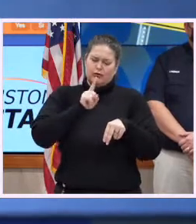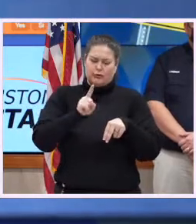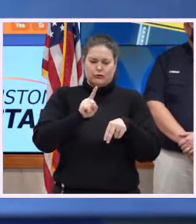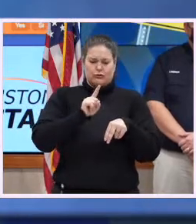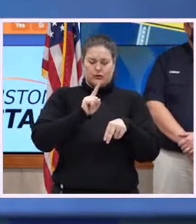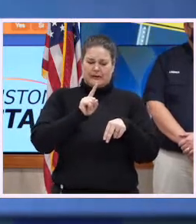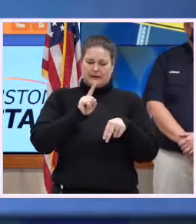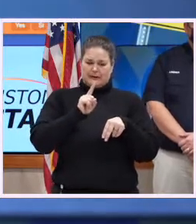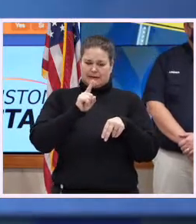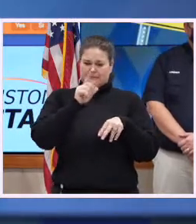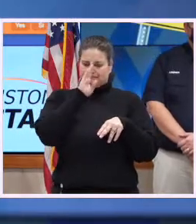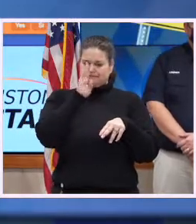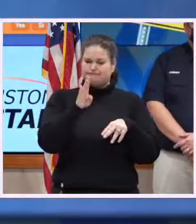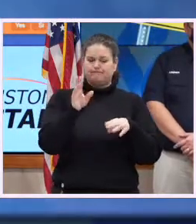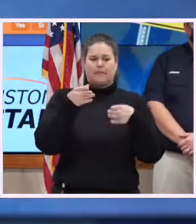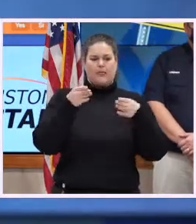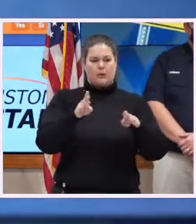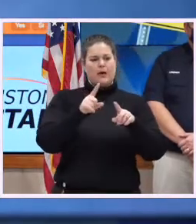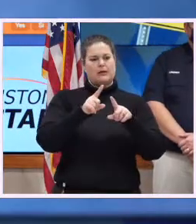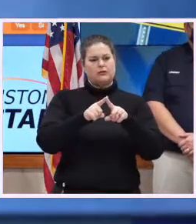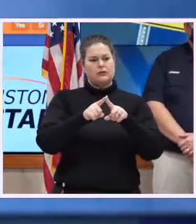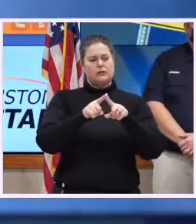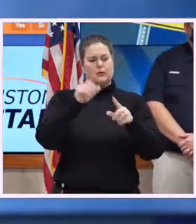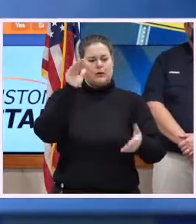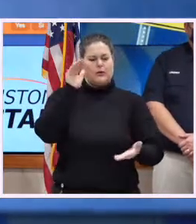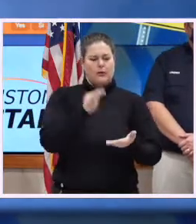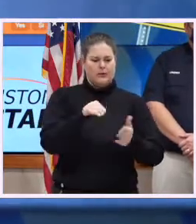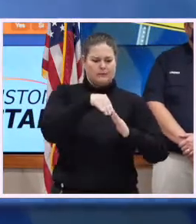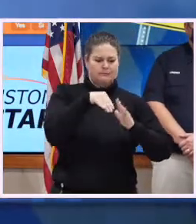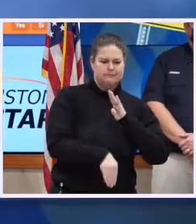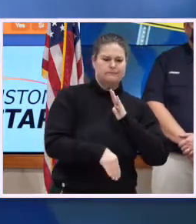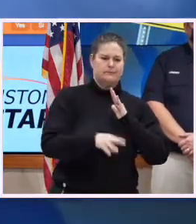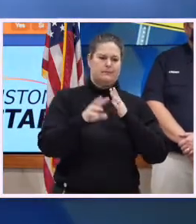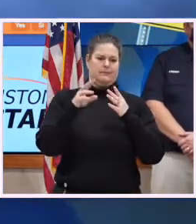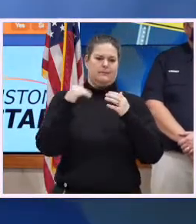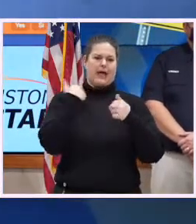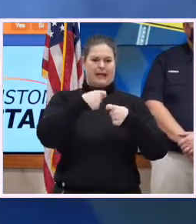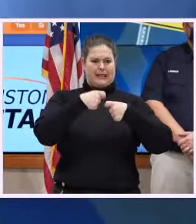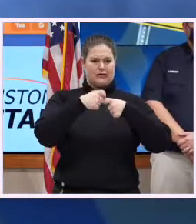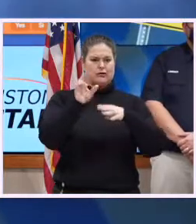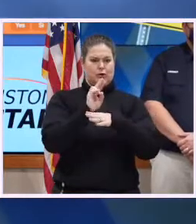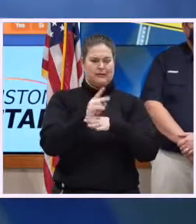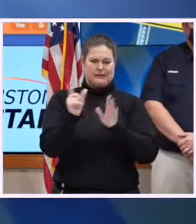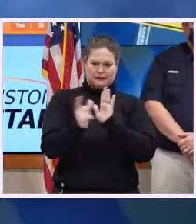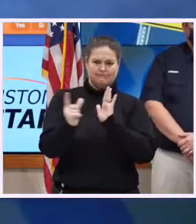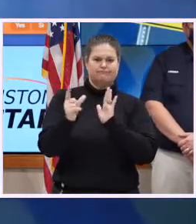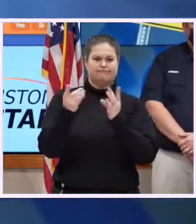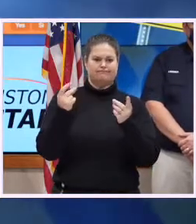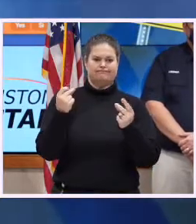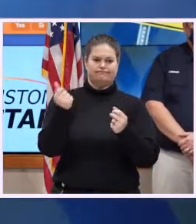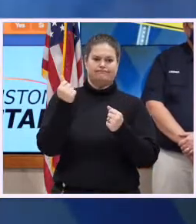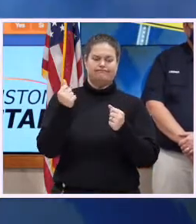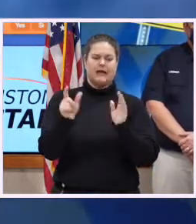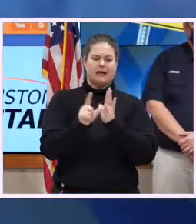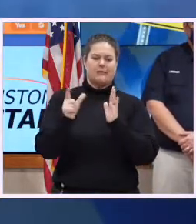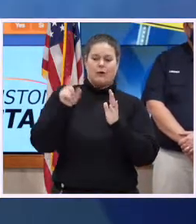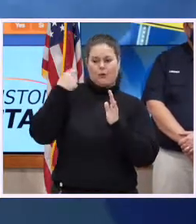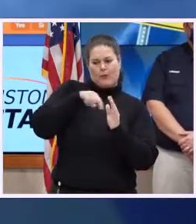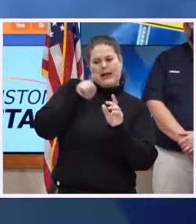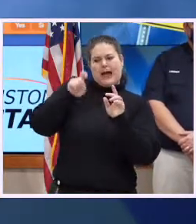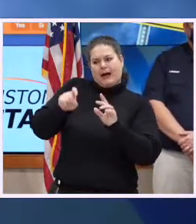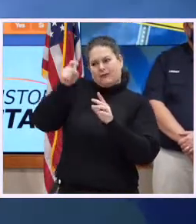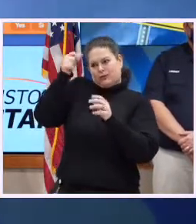to bring usage down immediately. So we have to comply with